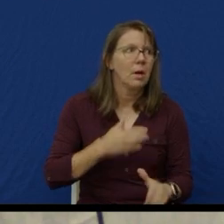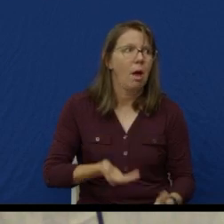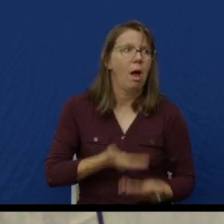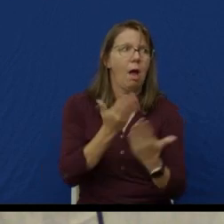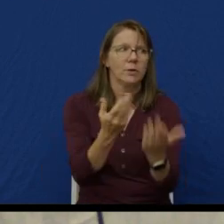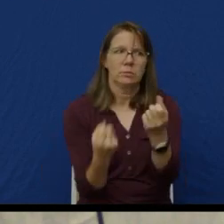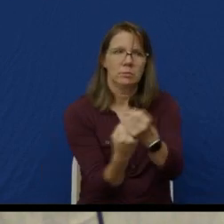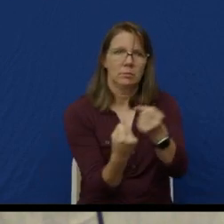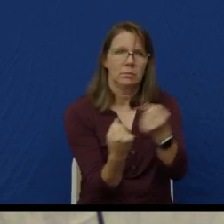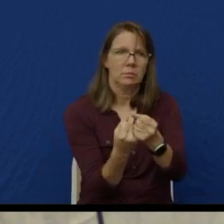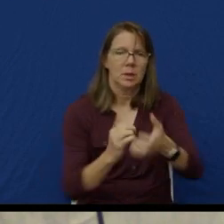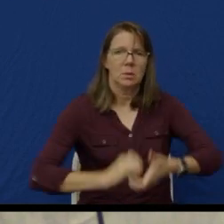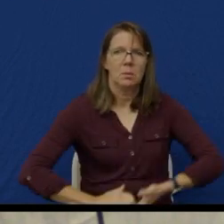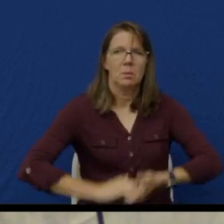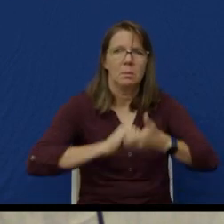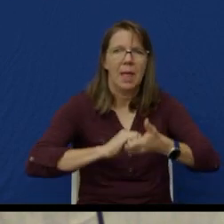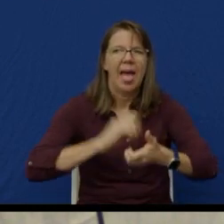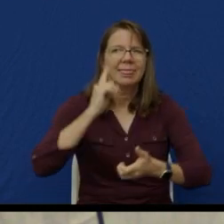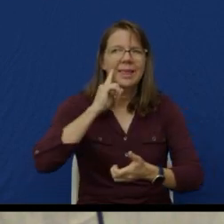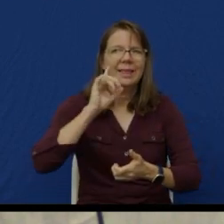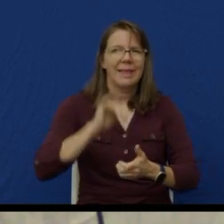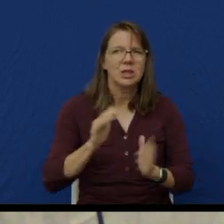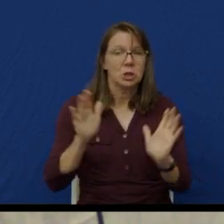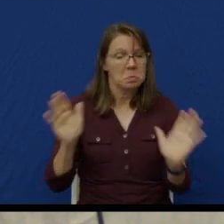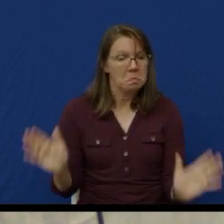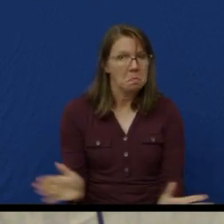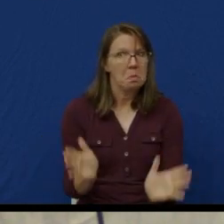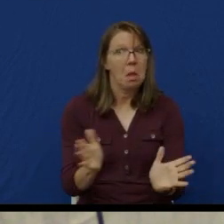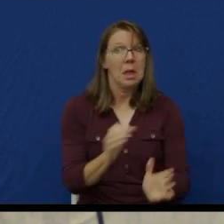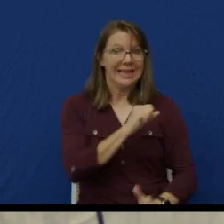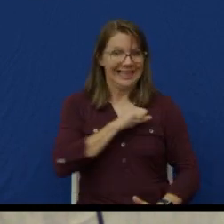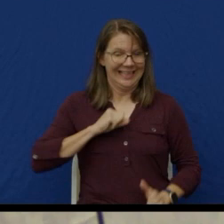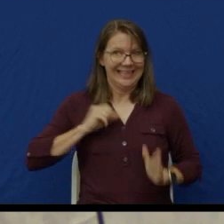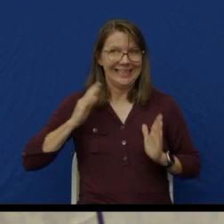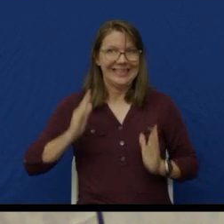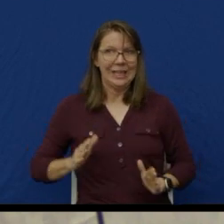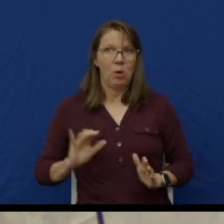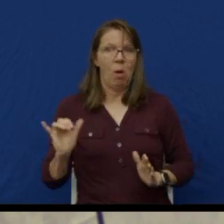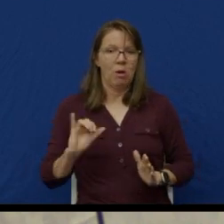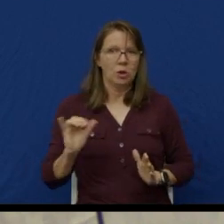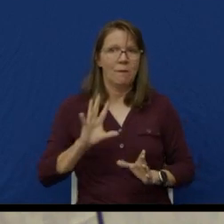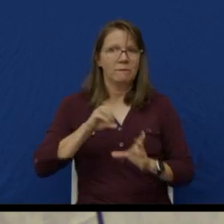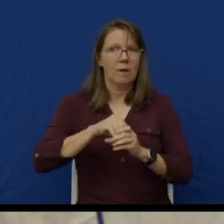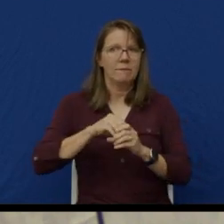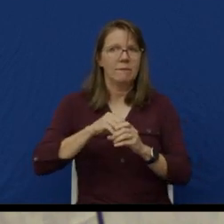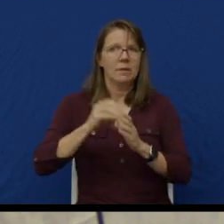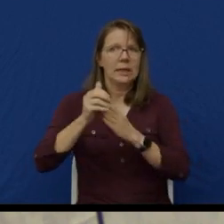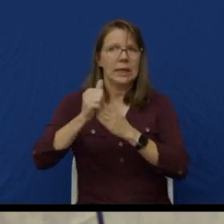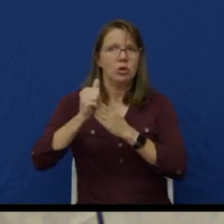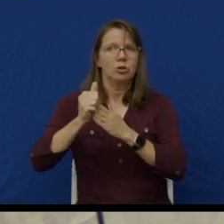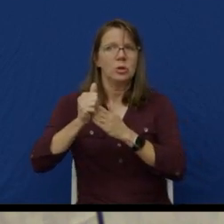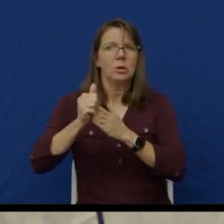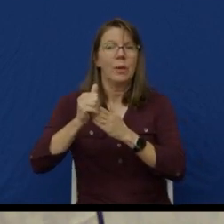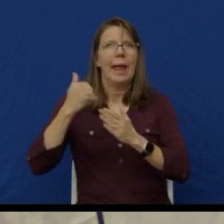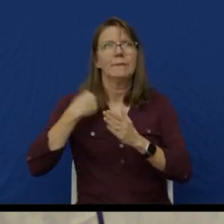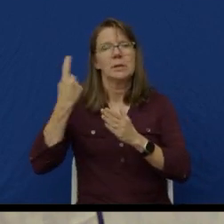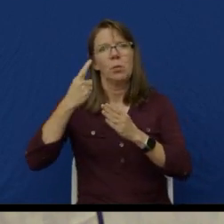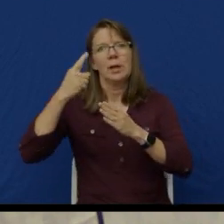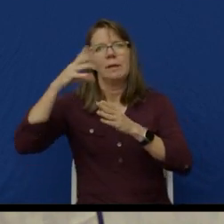that already, which is really encouraging. The senator is also part of Senate leadership, so it's obviously good when we have someone in